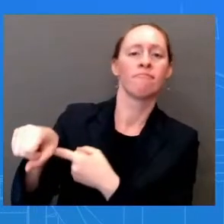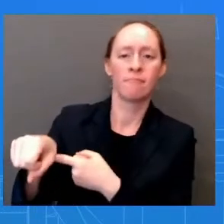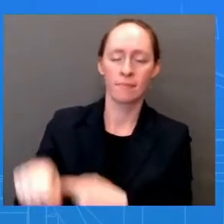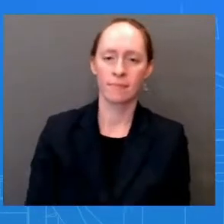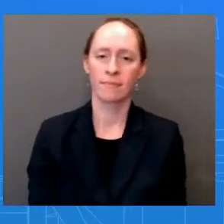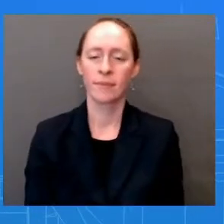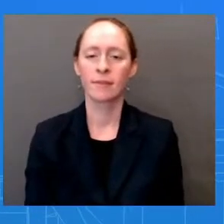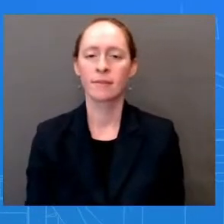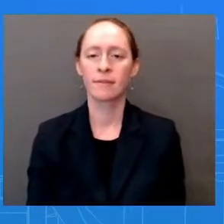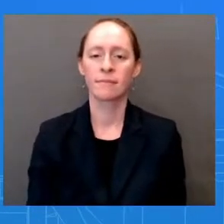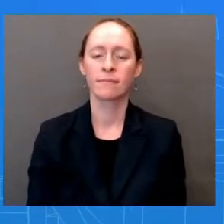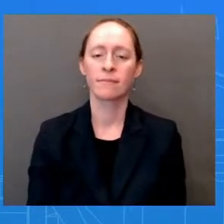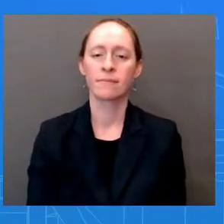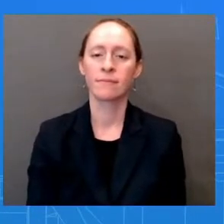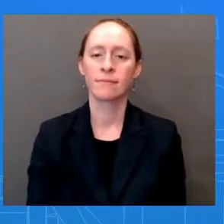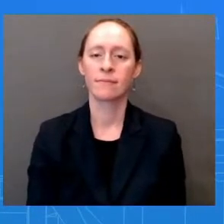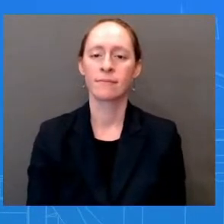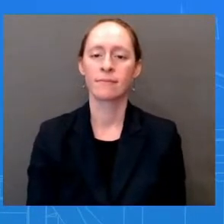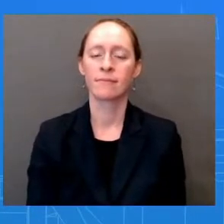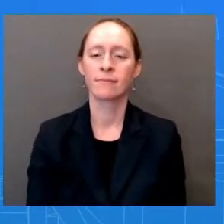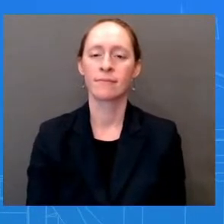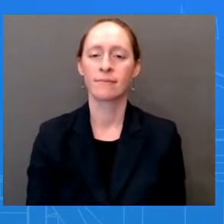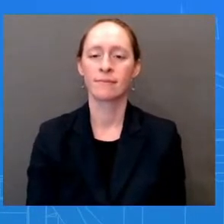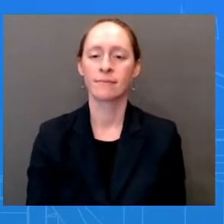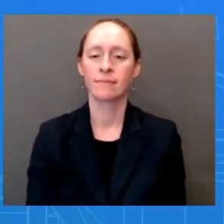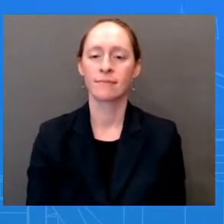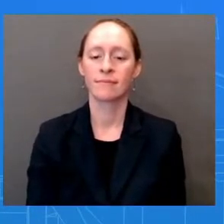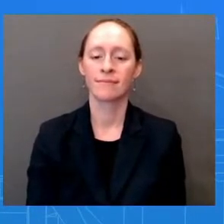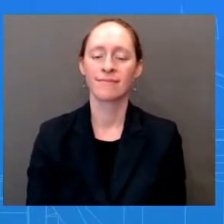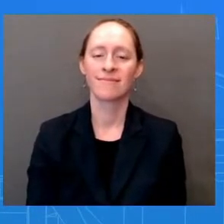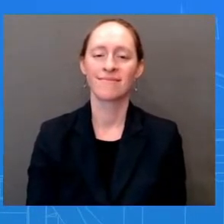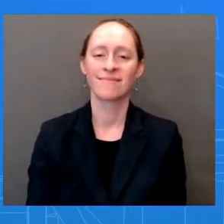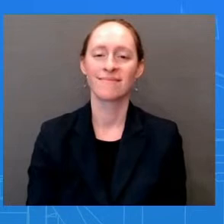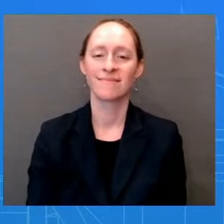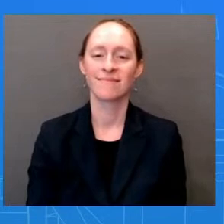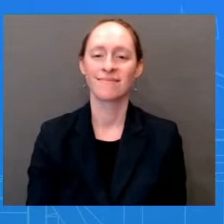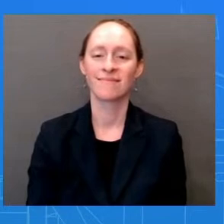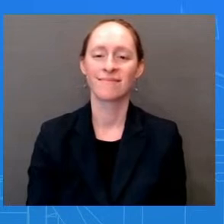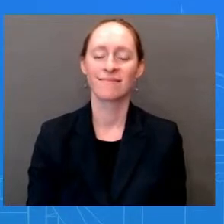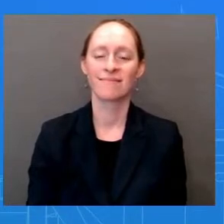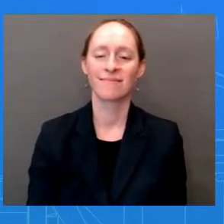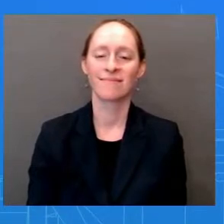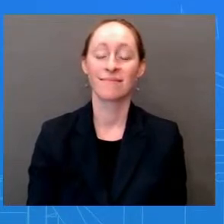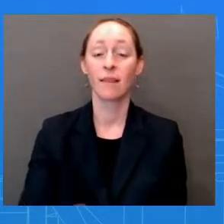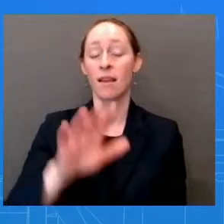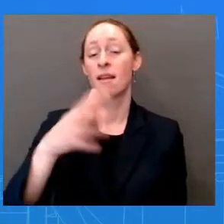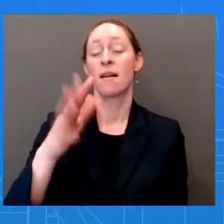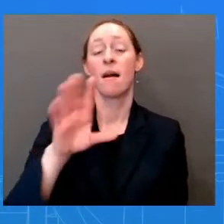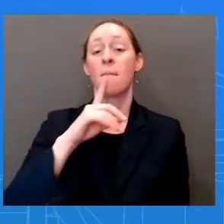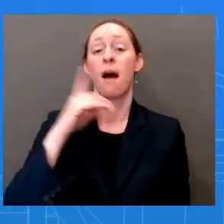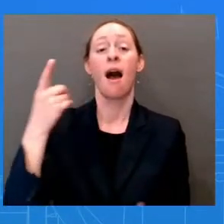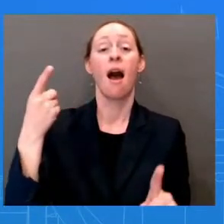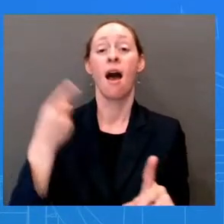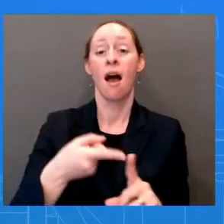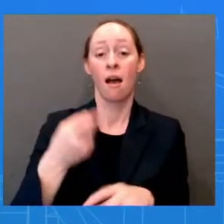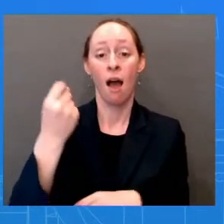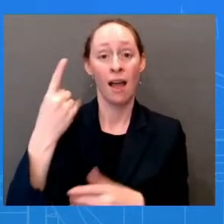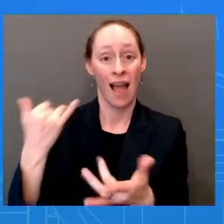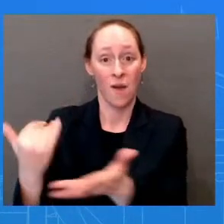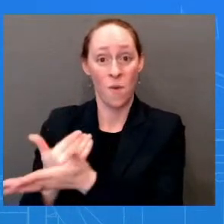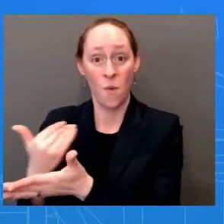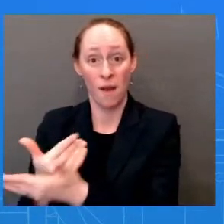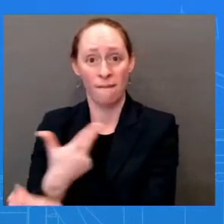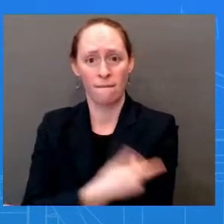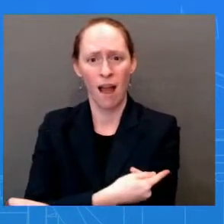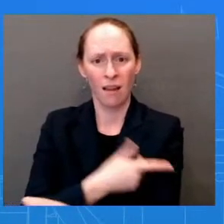fall off the map, but it goes down. So you could expect some protection, but not the optimal protection. Go ahead, April, and then Alex in the